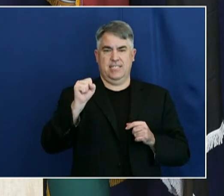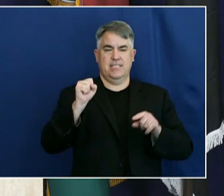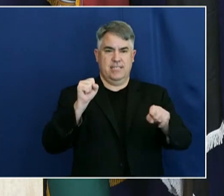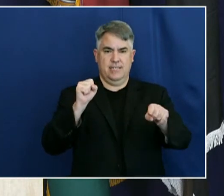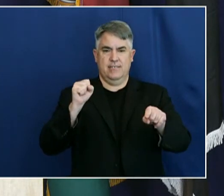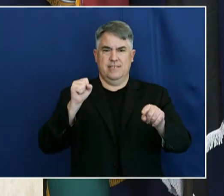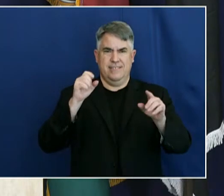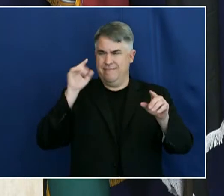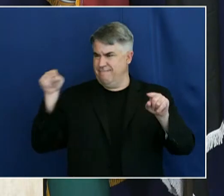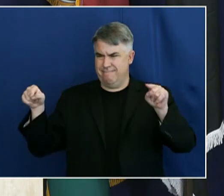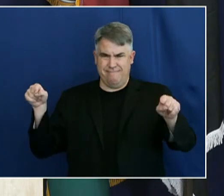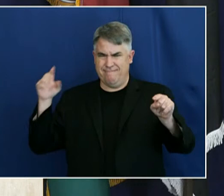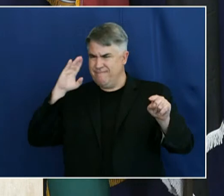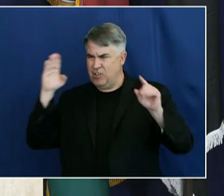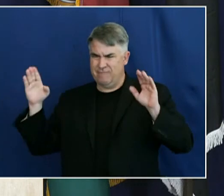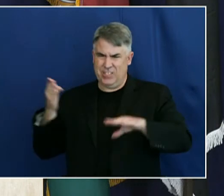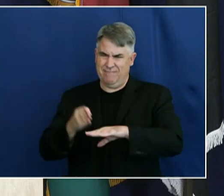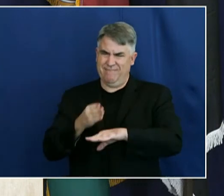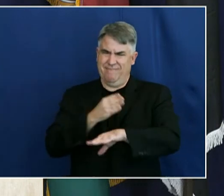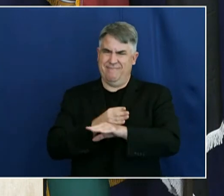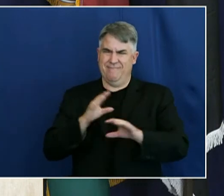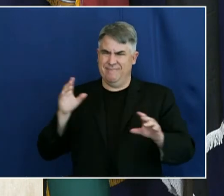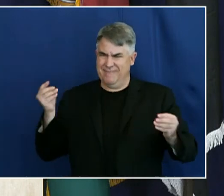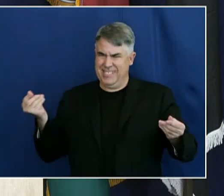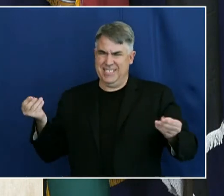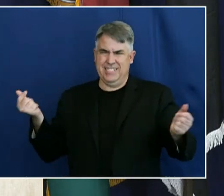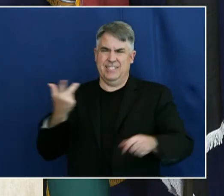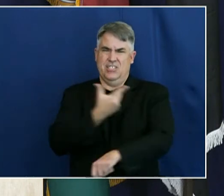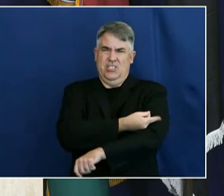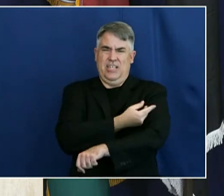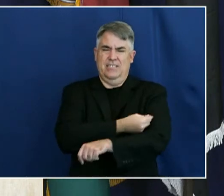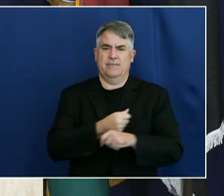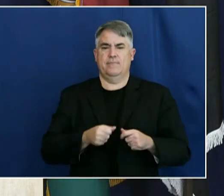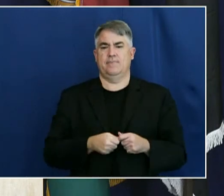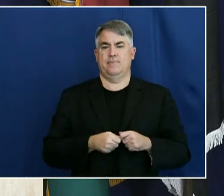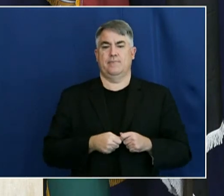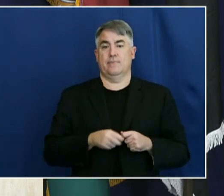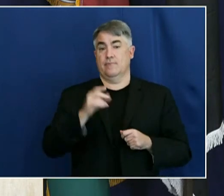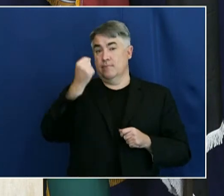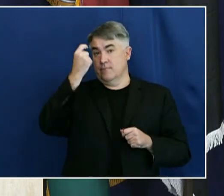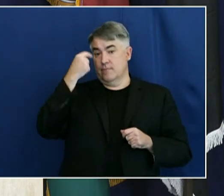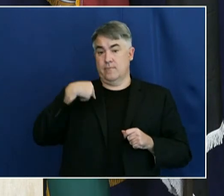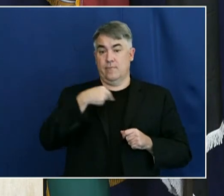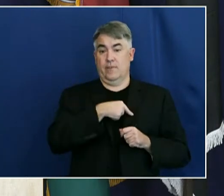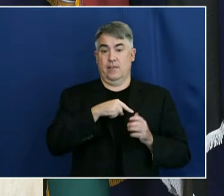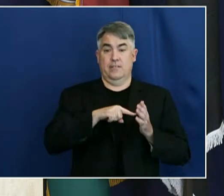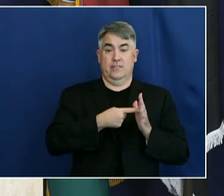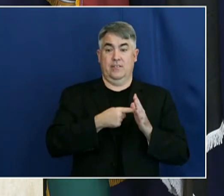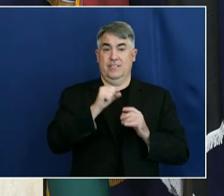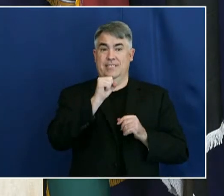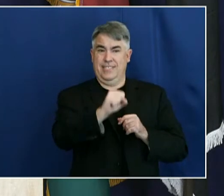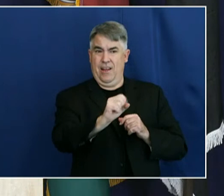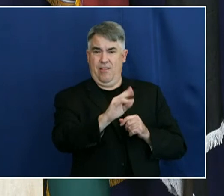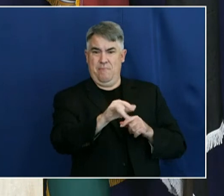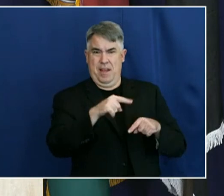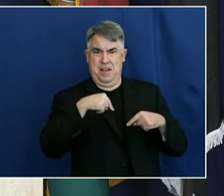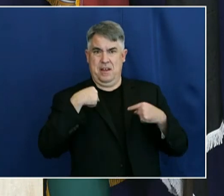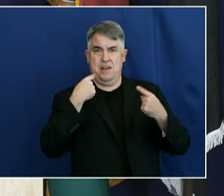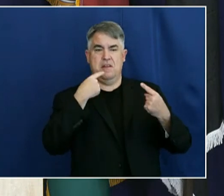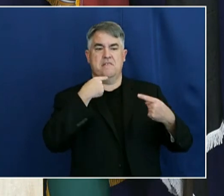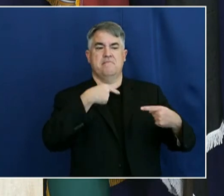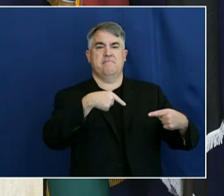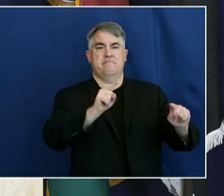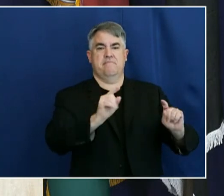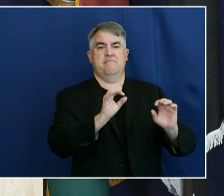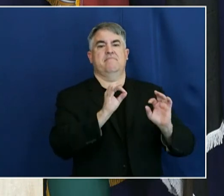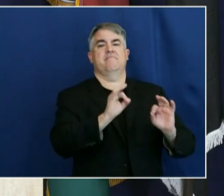that, the whole purpose of the pilot programs was to see if the interventions were working in our most needed communities, and they worked,